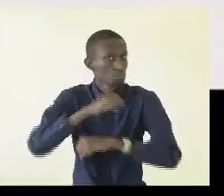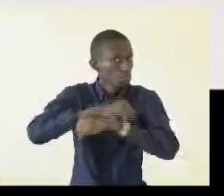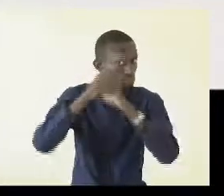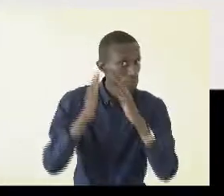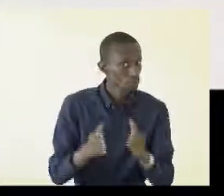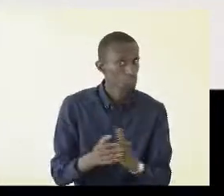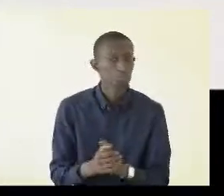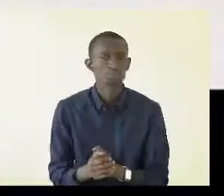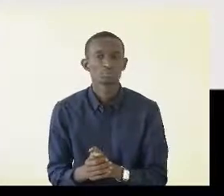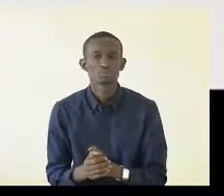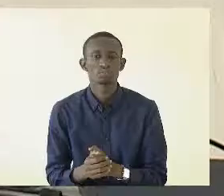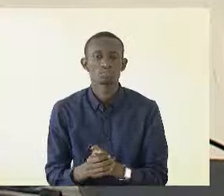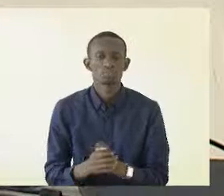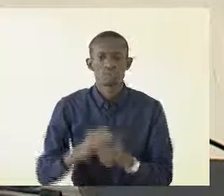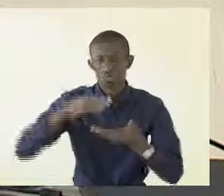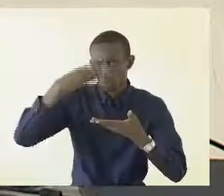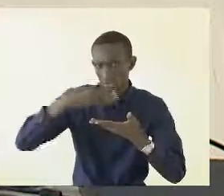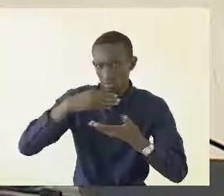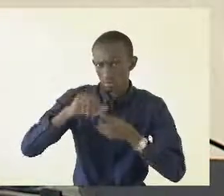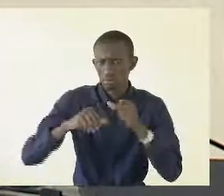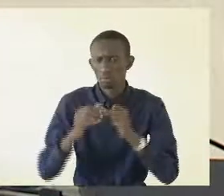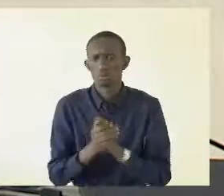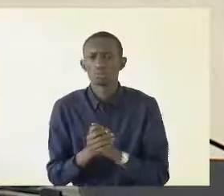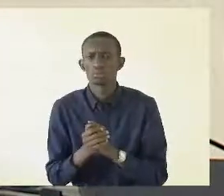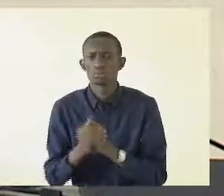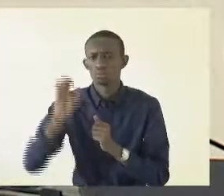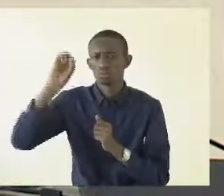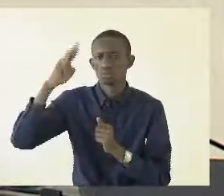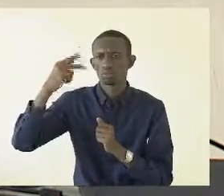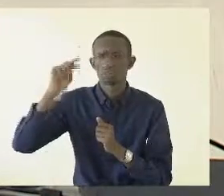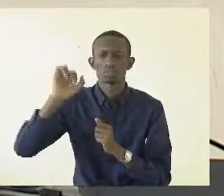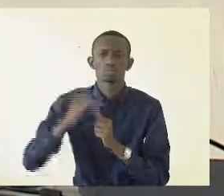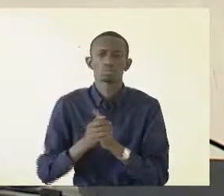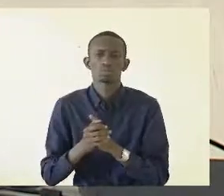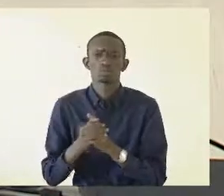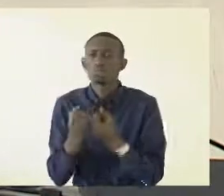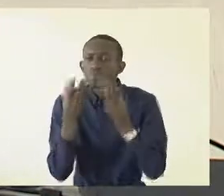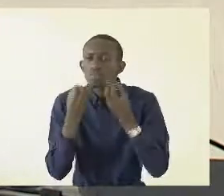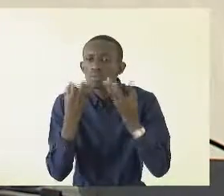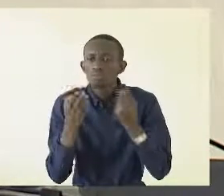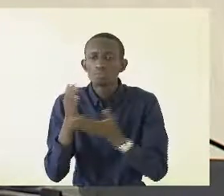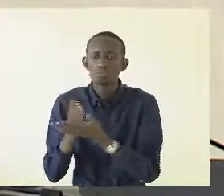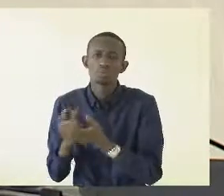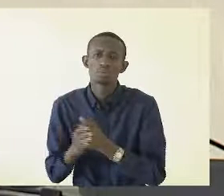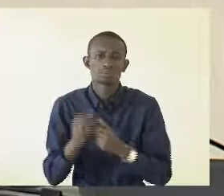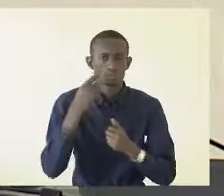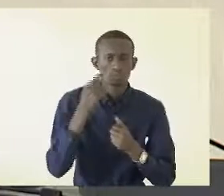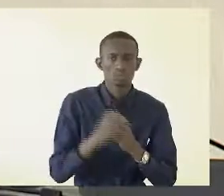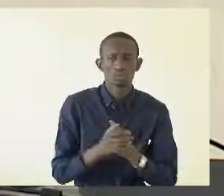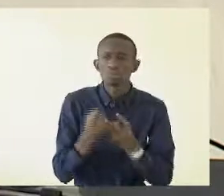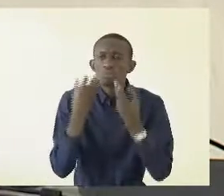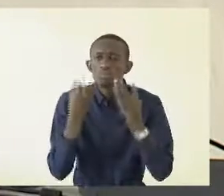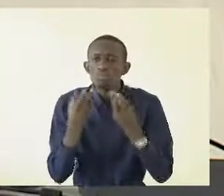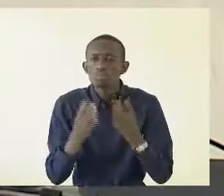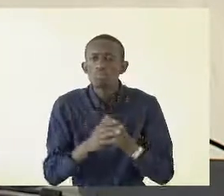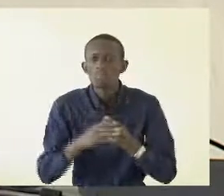Students, we have talked about organs of flowering plants. We have seen flowers. We have talked